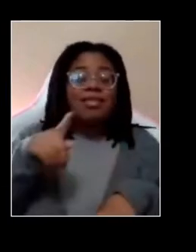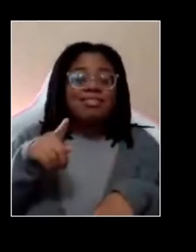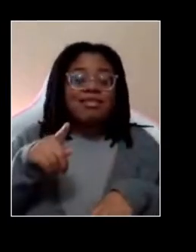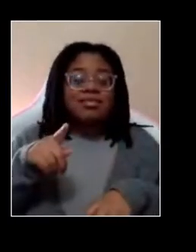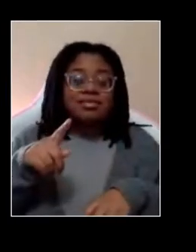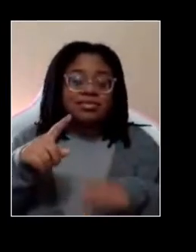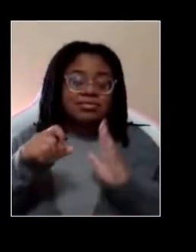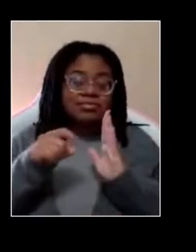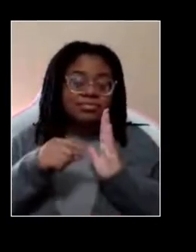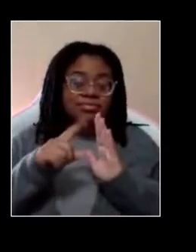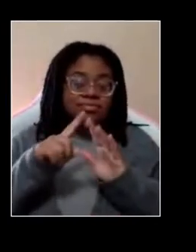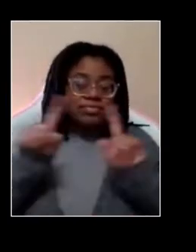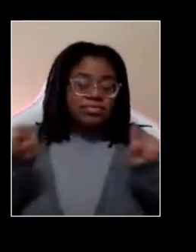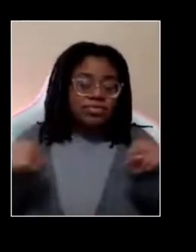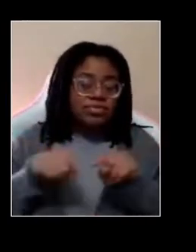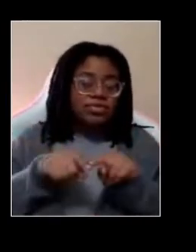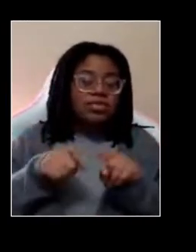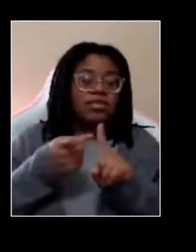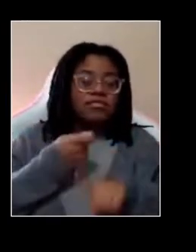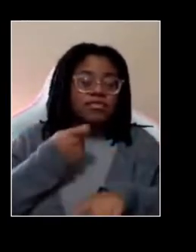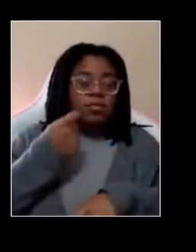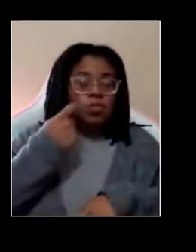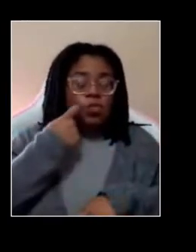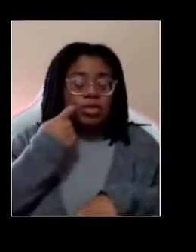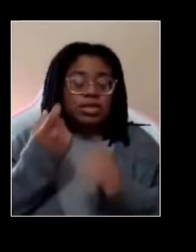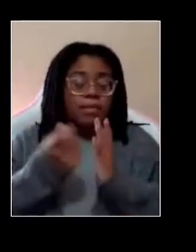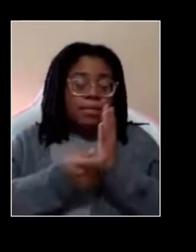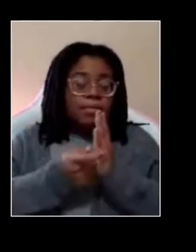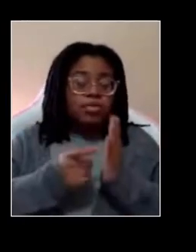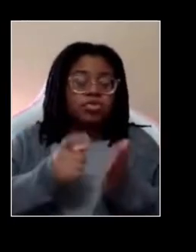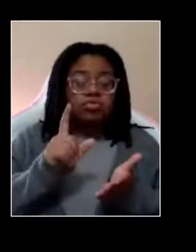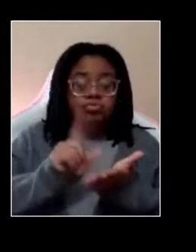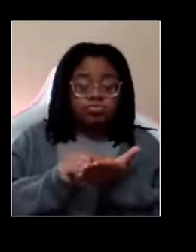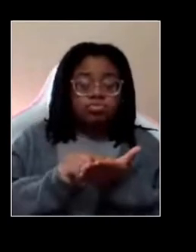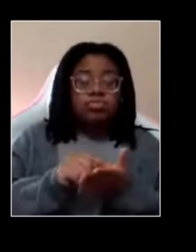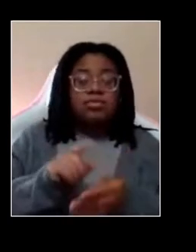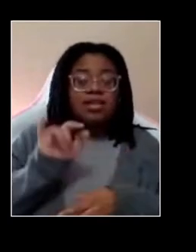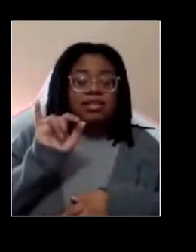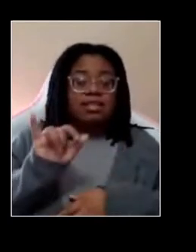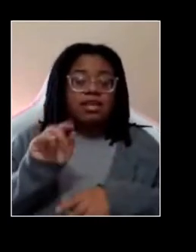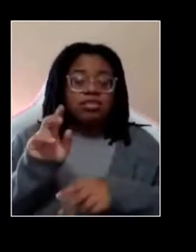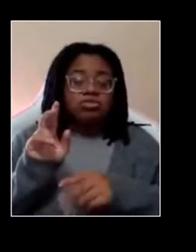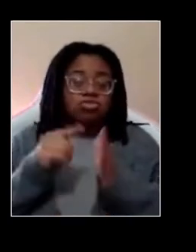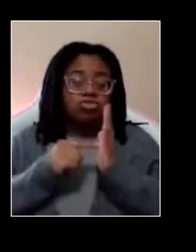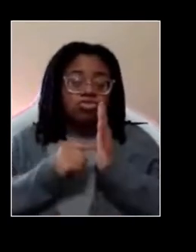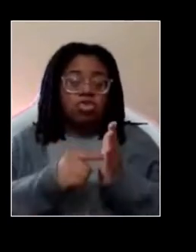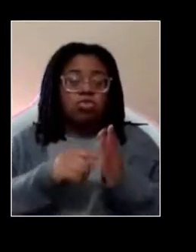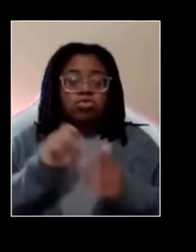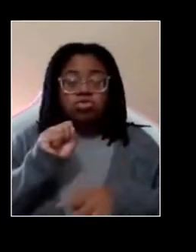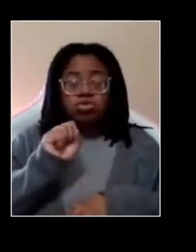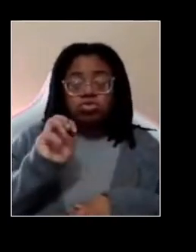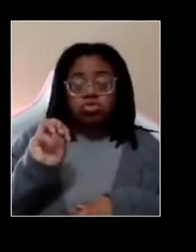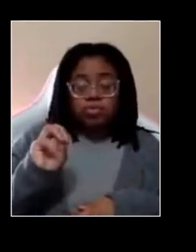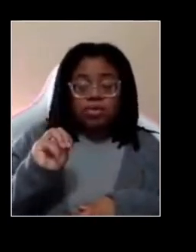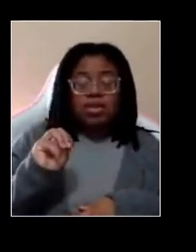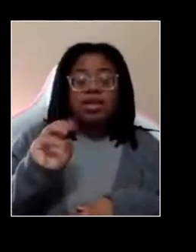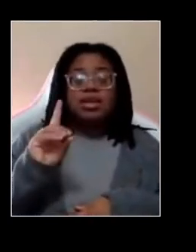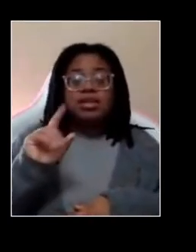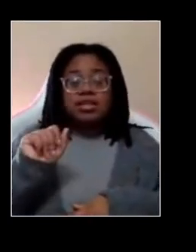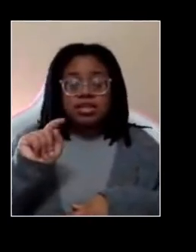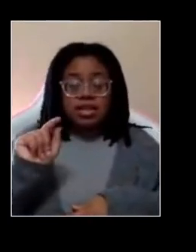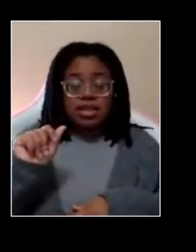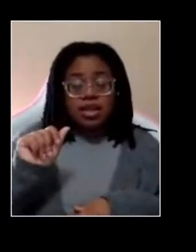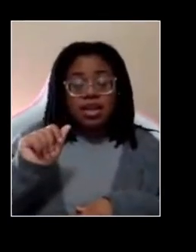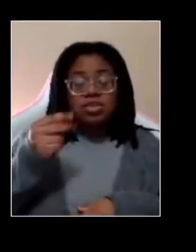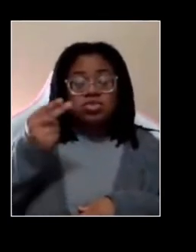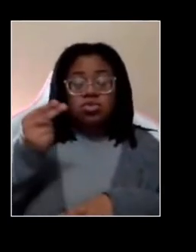a recently published article that used social media data and historical weather data